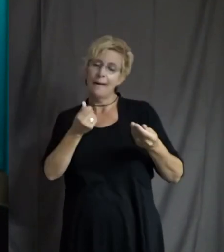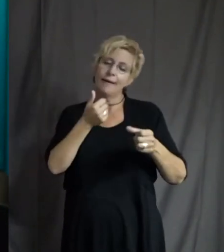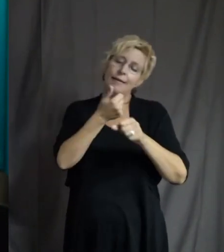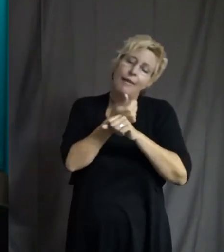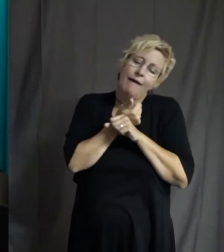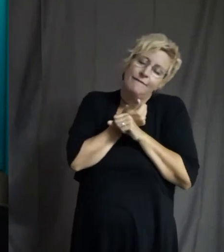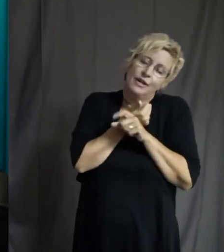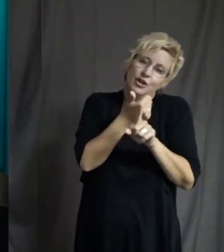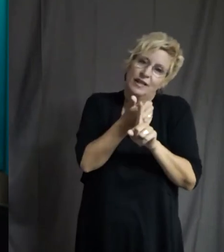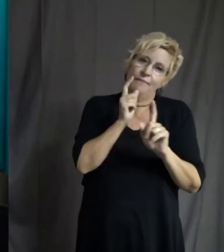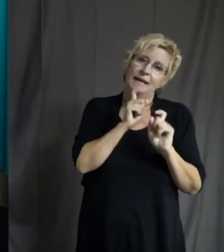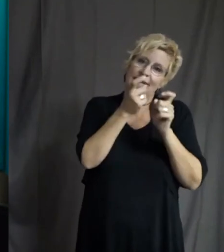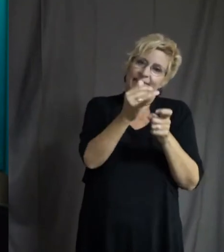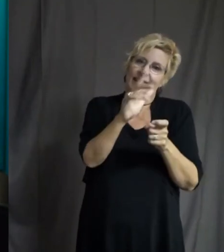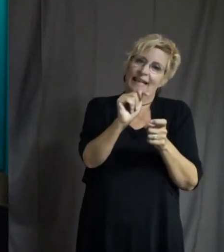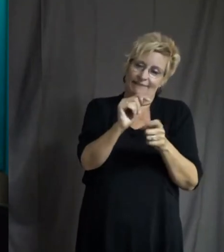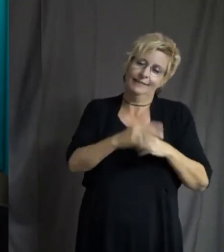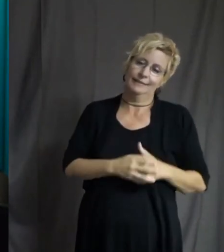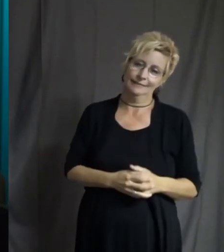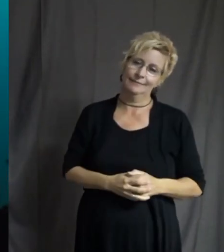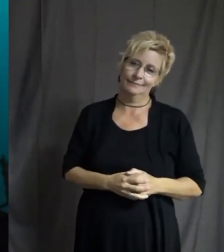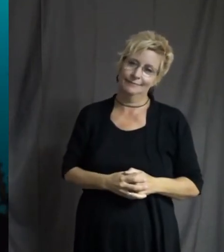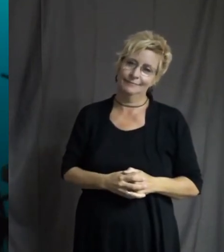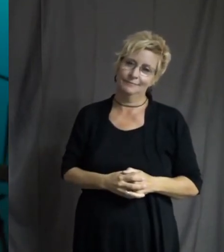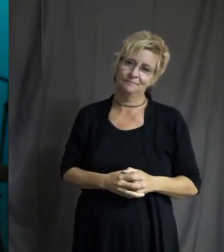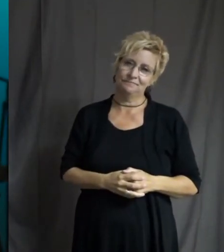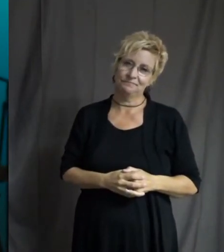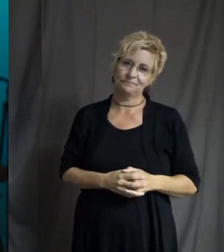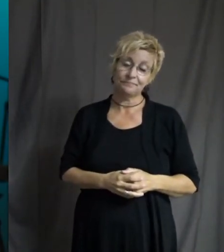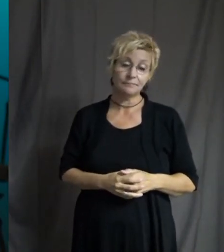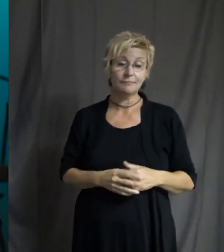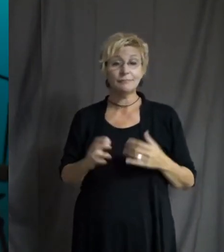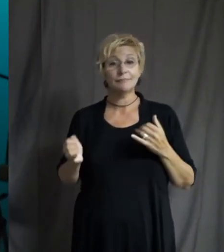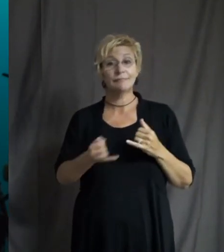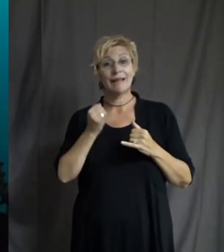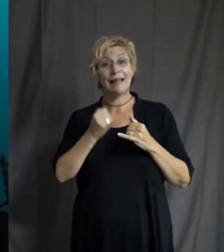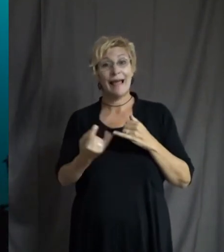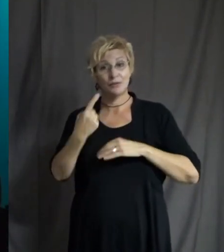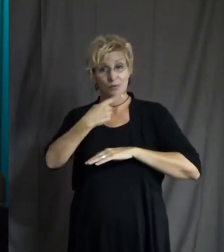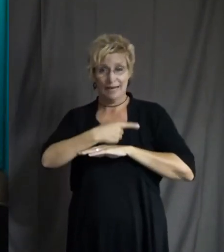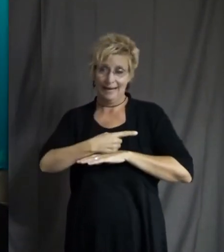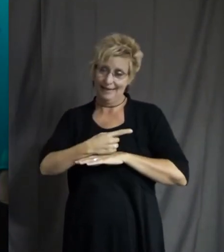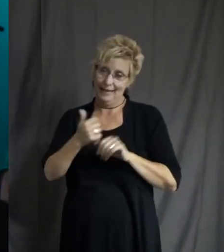of relationships. Love yourself by giving yourself that gift.